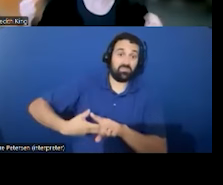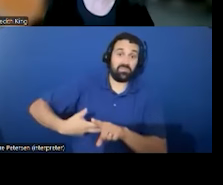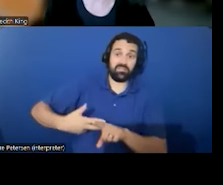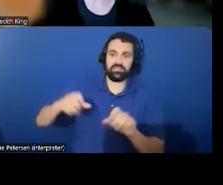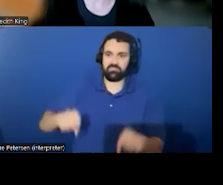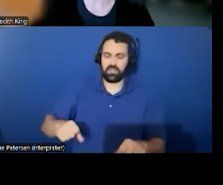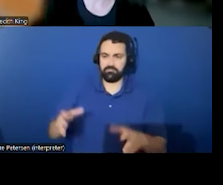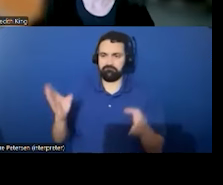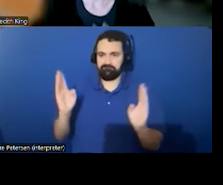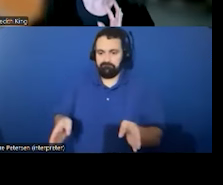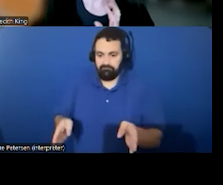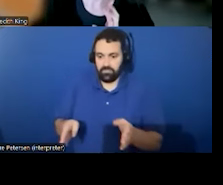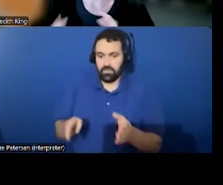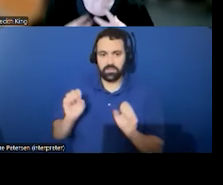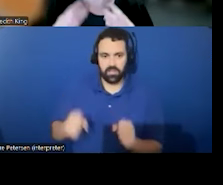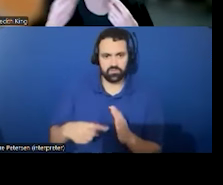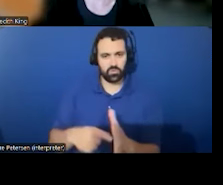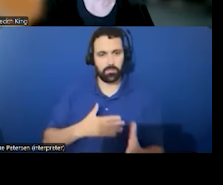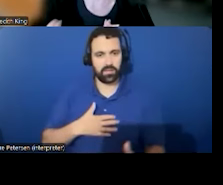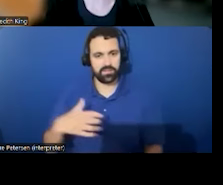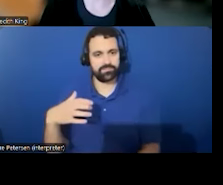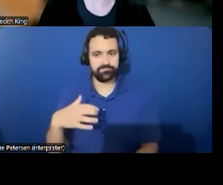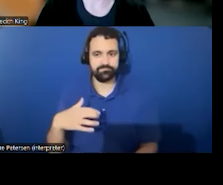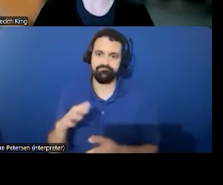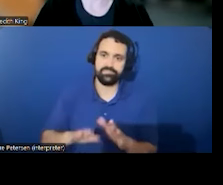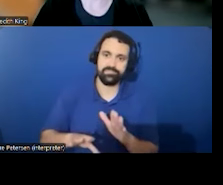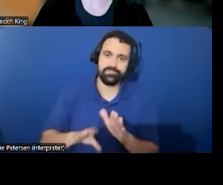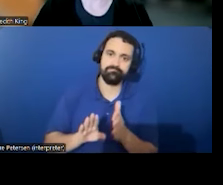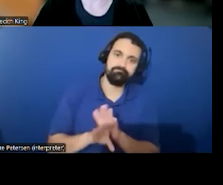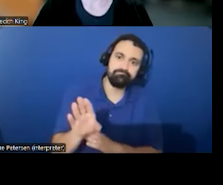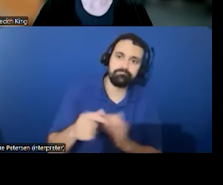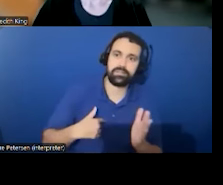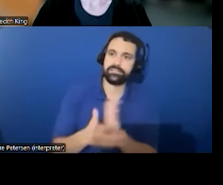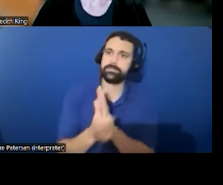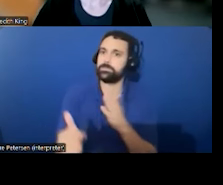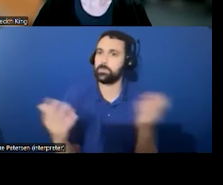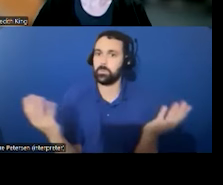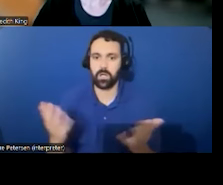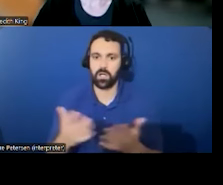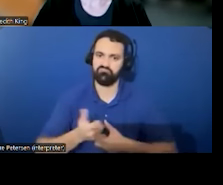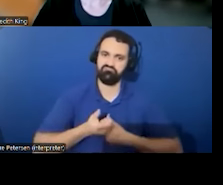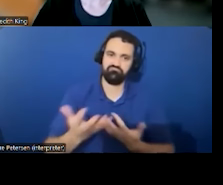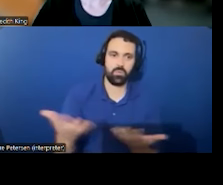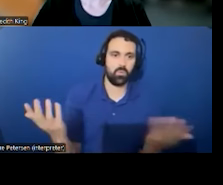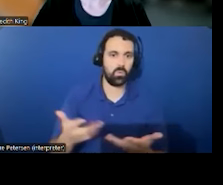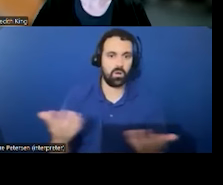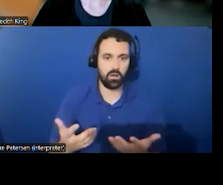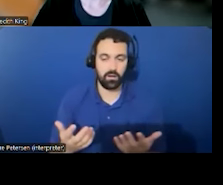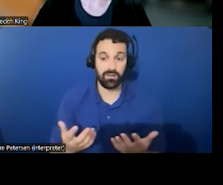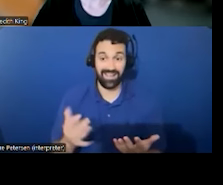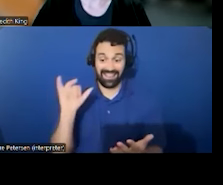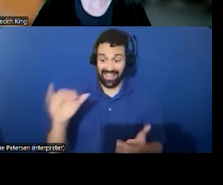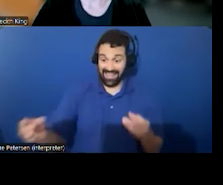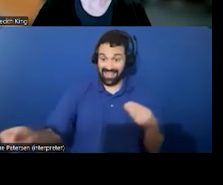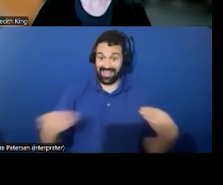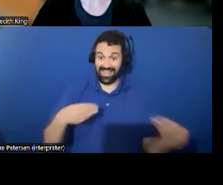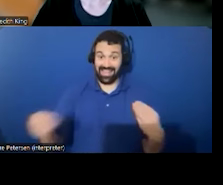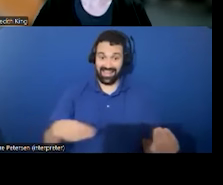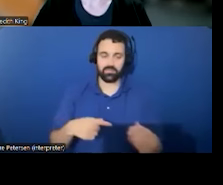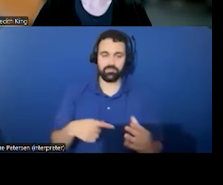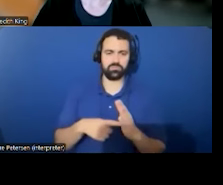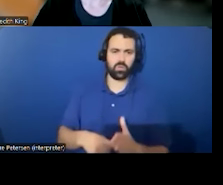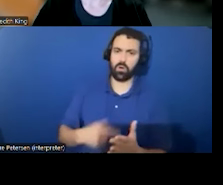show their strengths and their form of expression. And that flexibility helps students show